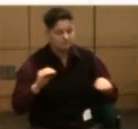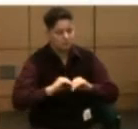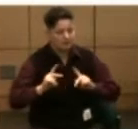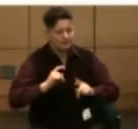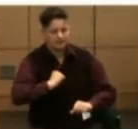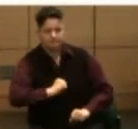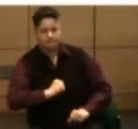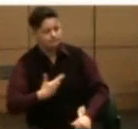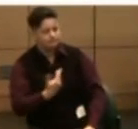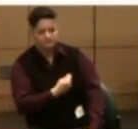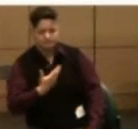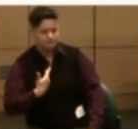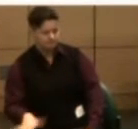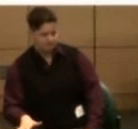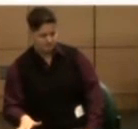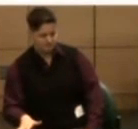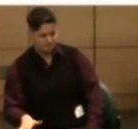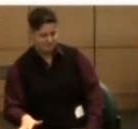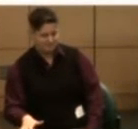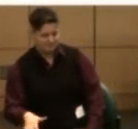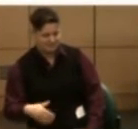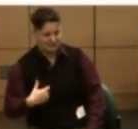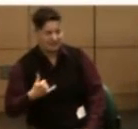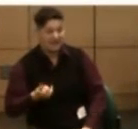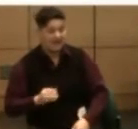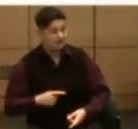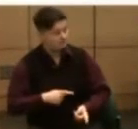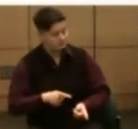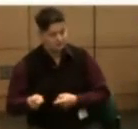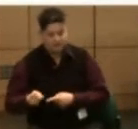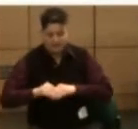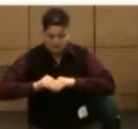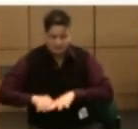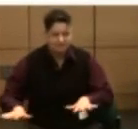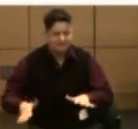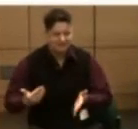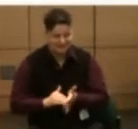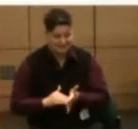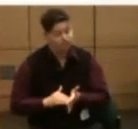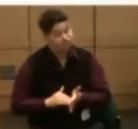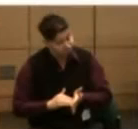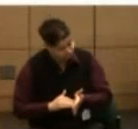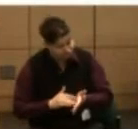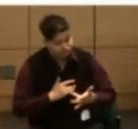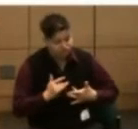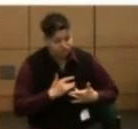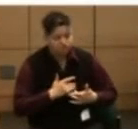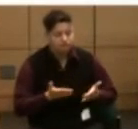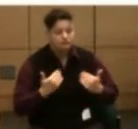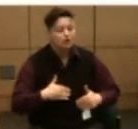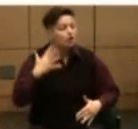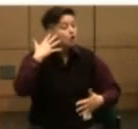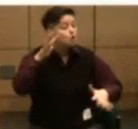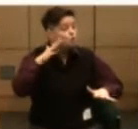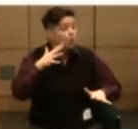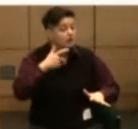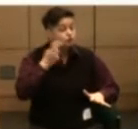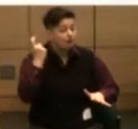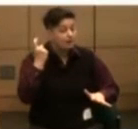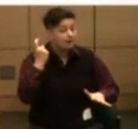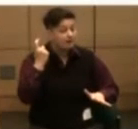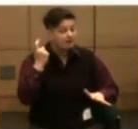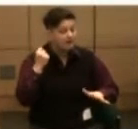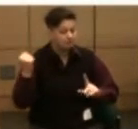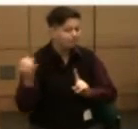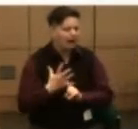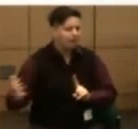deciding not to vaccinate their kids, that this can become endemic again. Noise trauma has been a big concern,